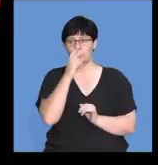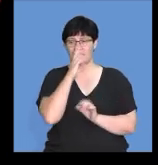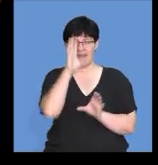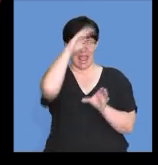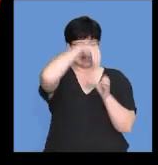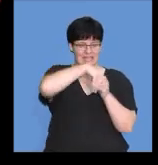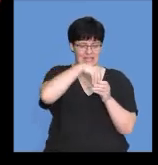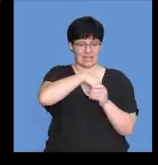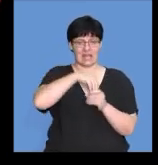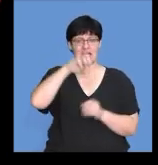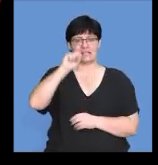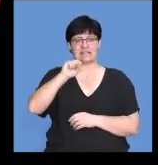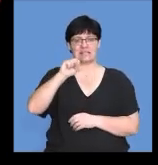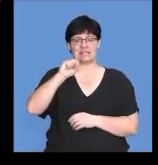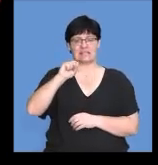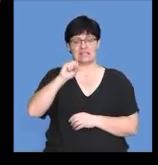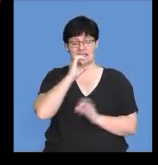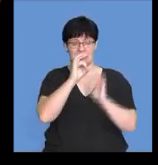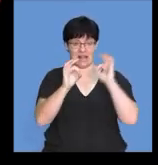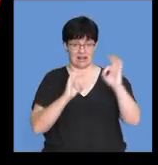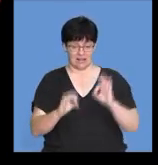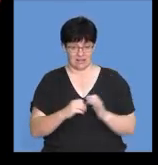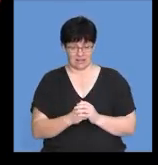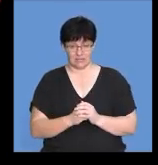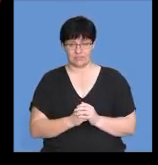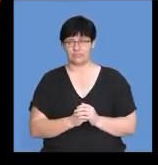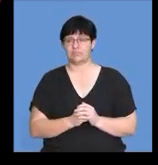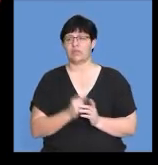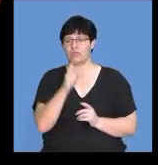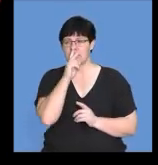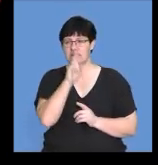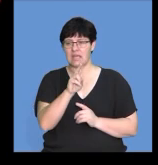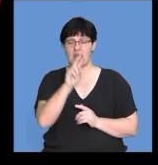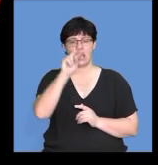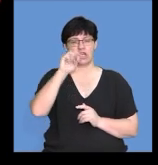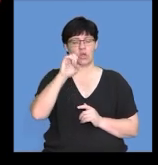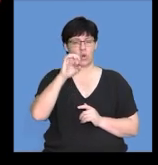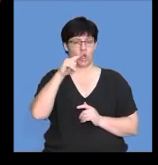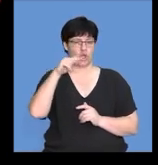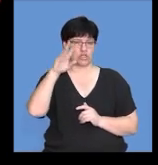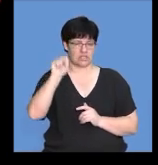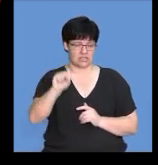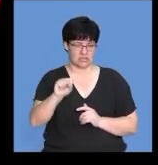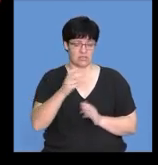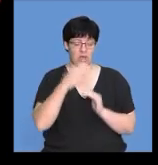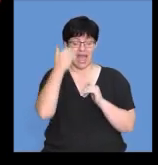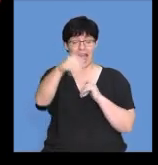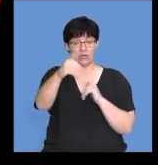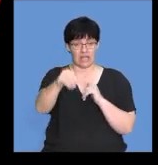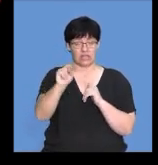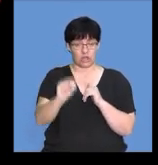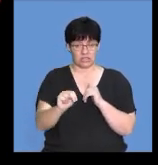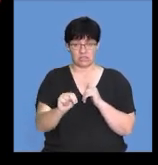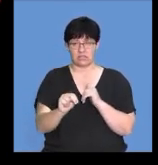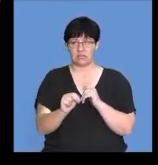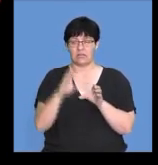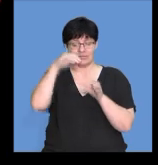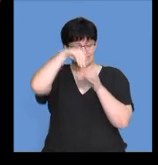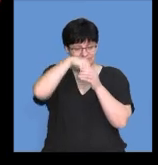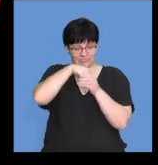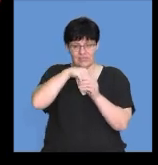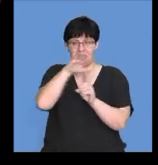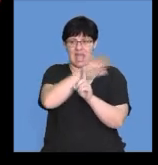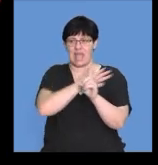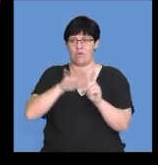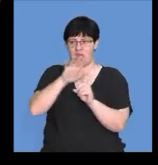inside the cytoplasm, we inside the cell, and here we're seeing the nucleus, and so outside the nucleus, we're in this